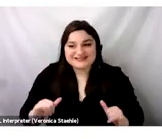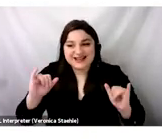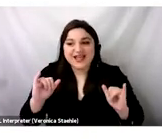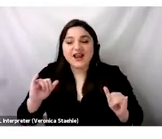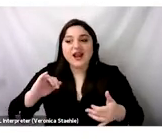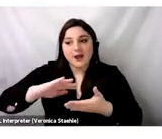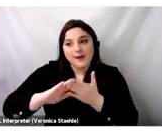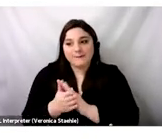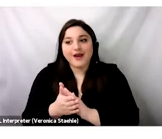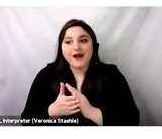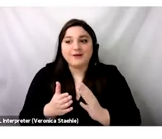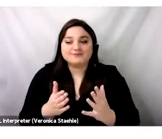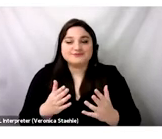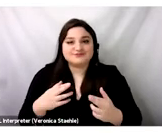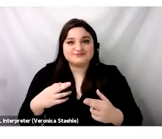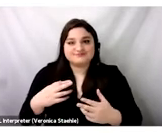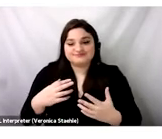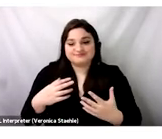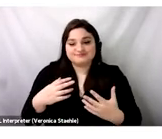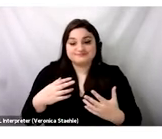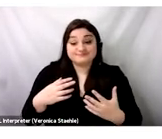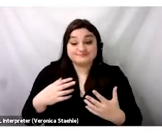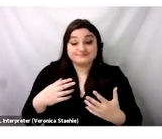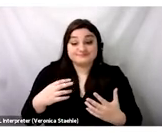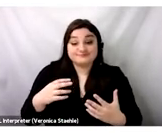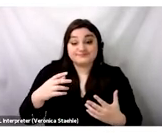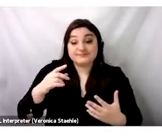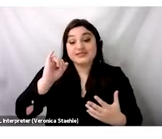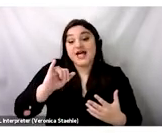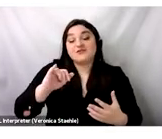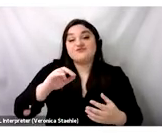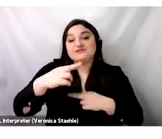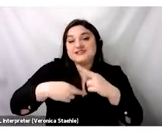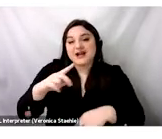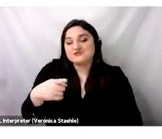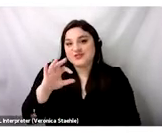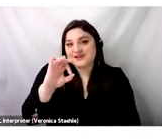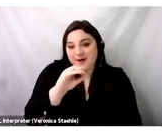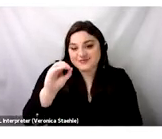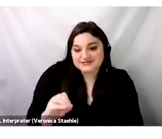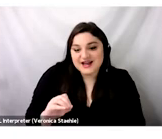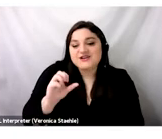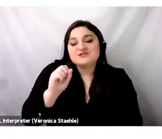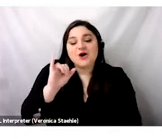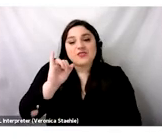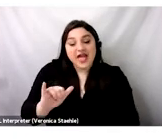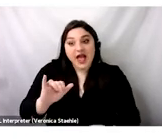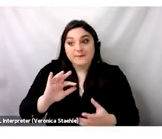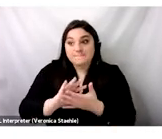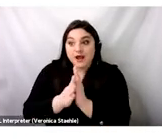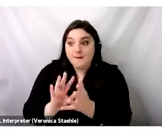into microplastics, or sorry, they don't get molded, they break down, right, into microplastics. And